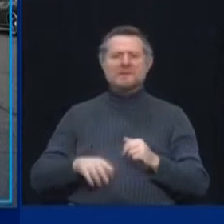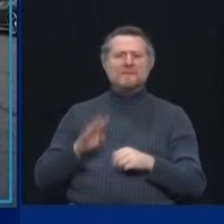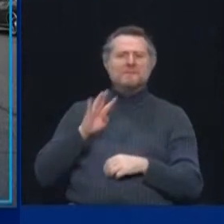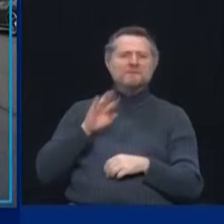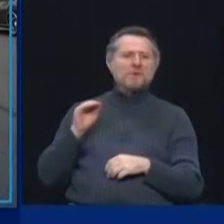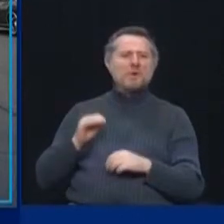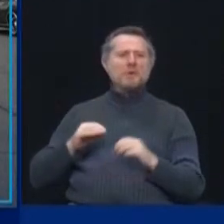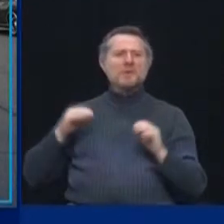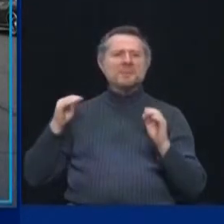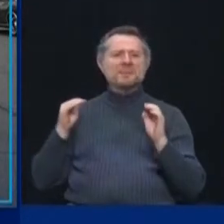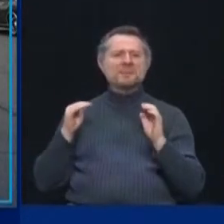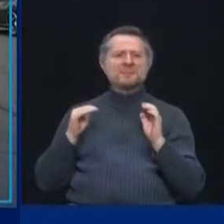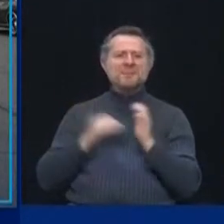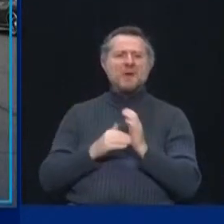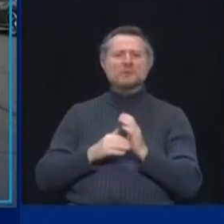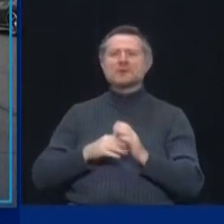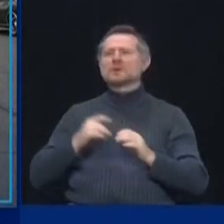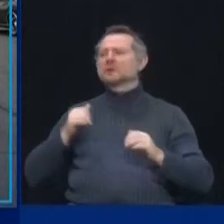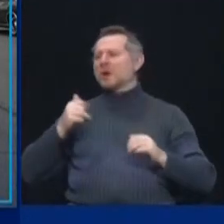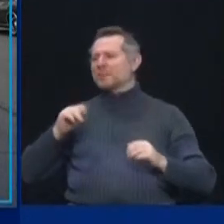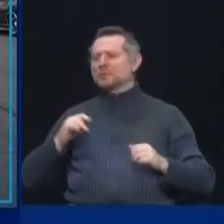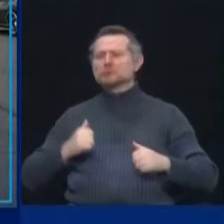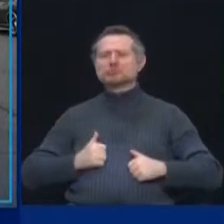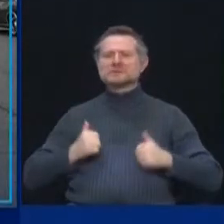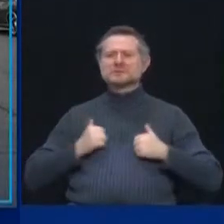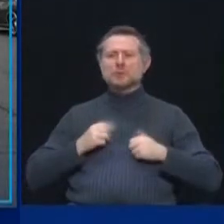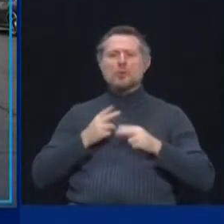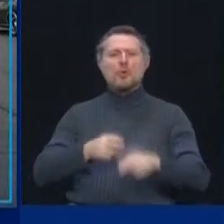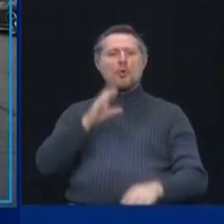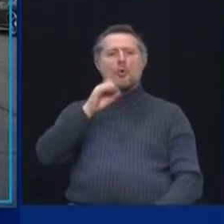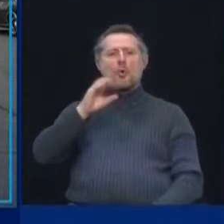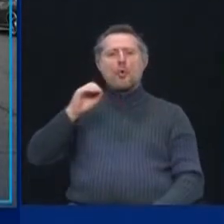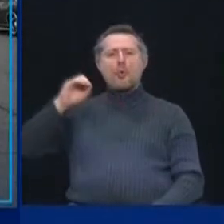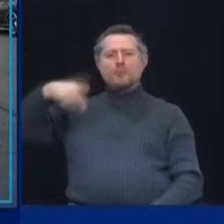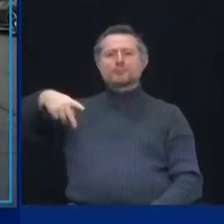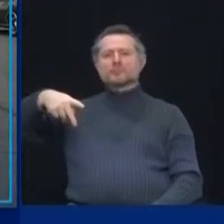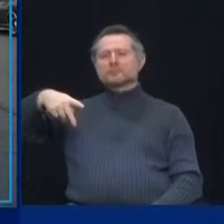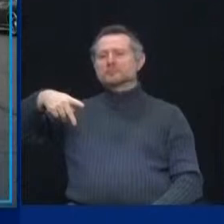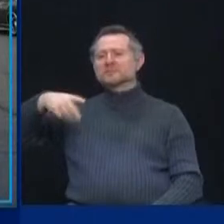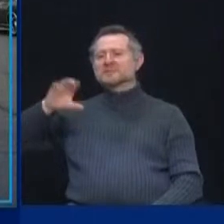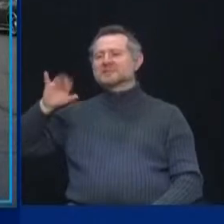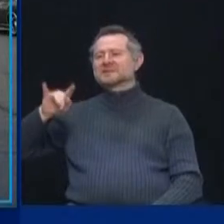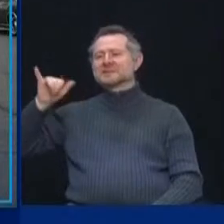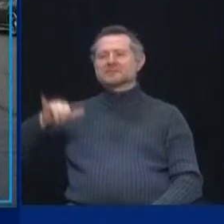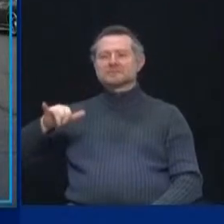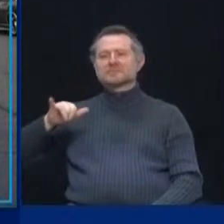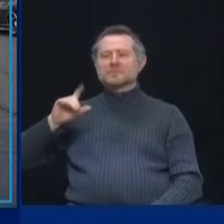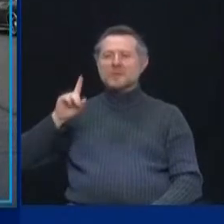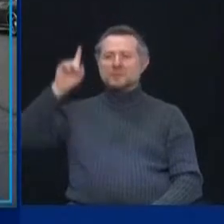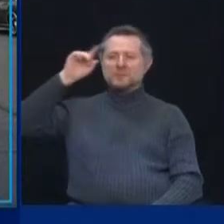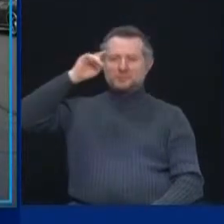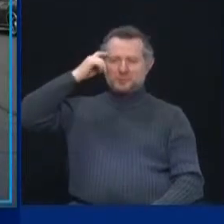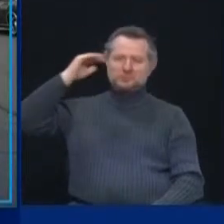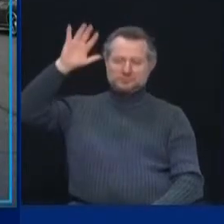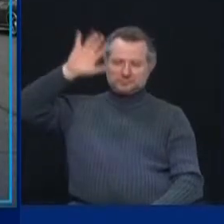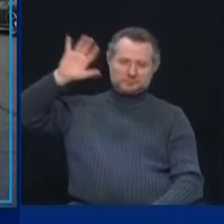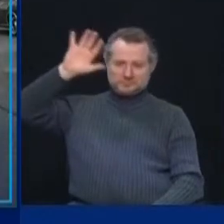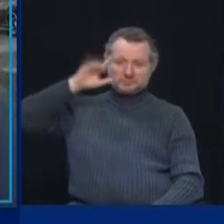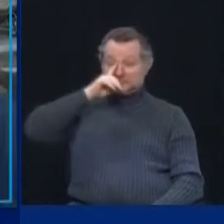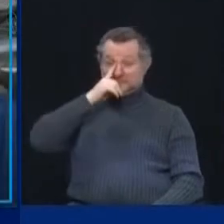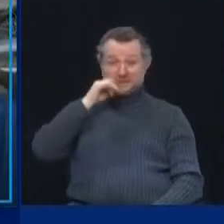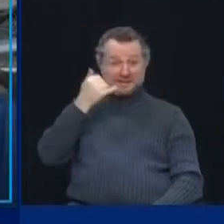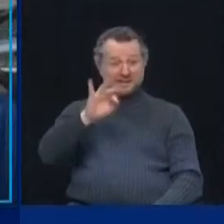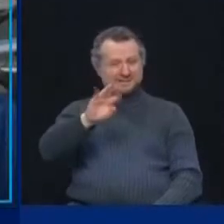40,000 resident housing called Co-op City, visionary in the nation,